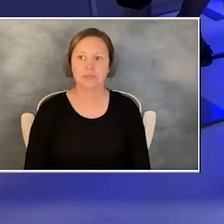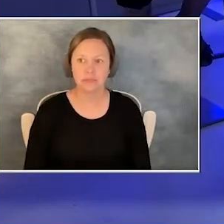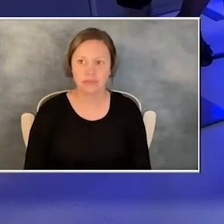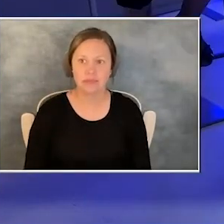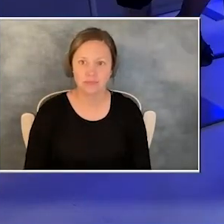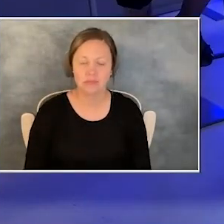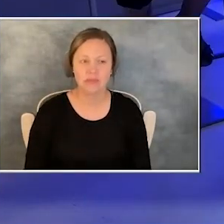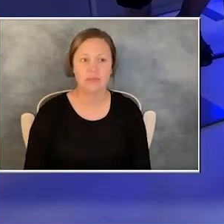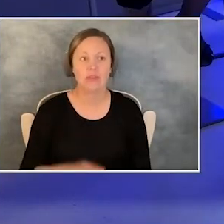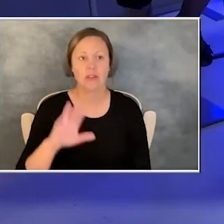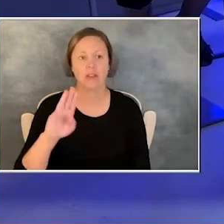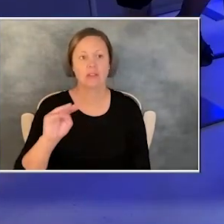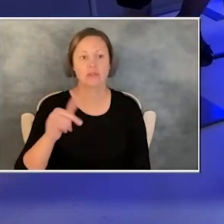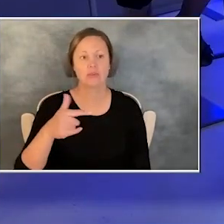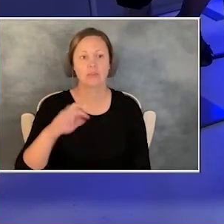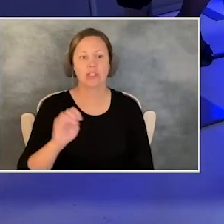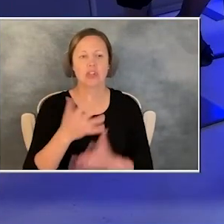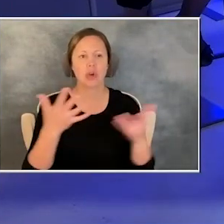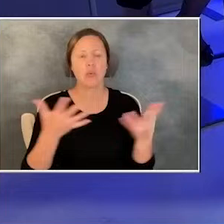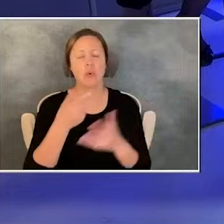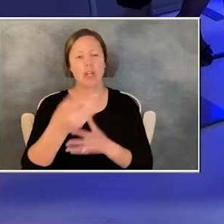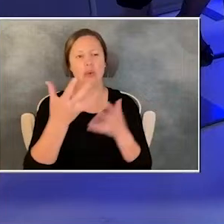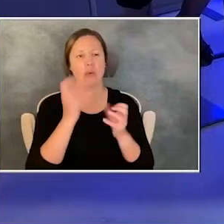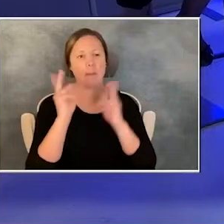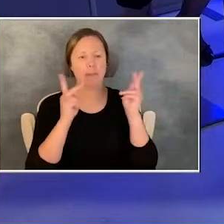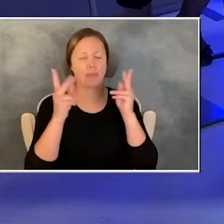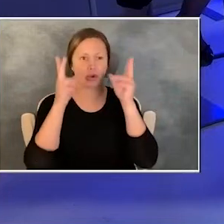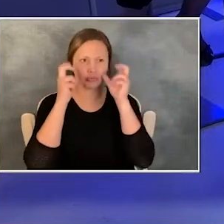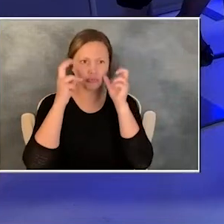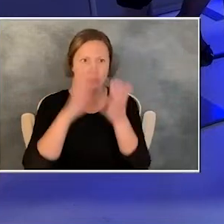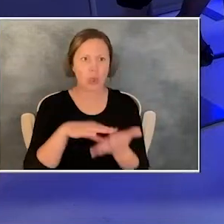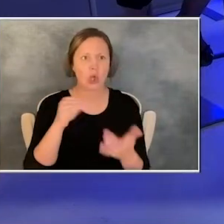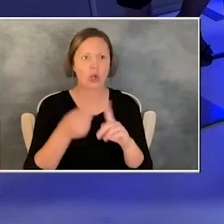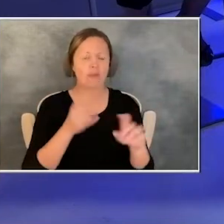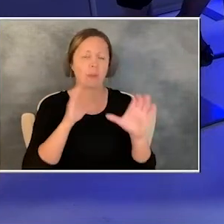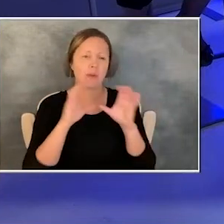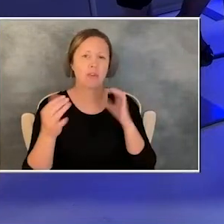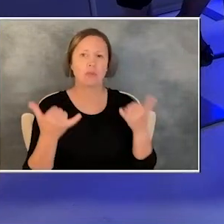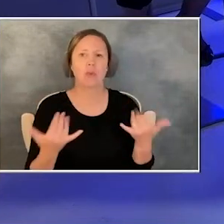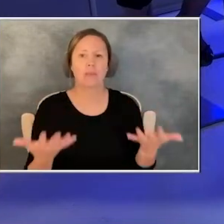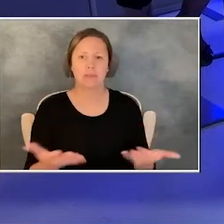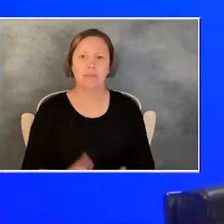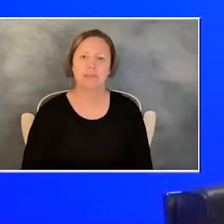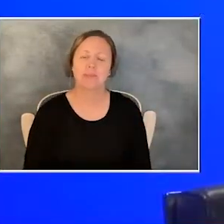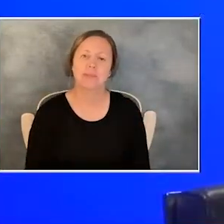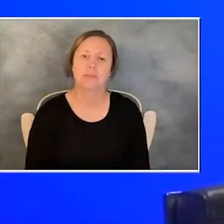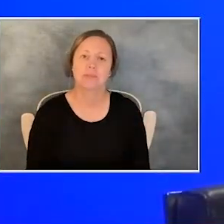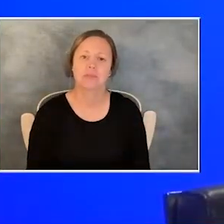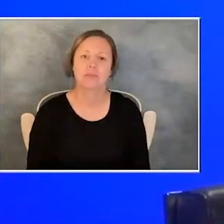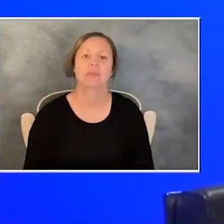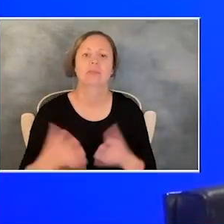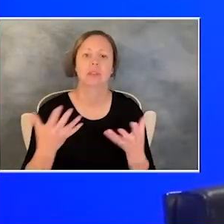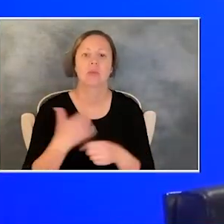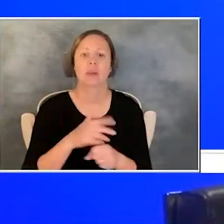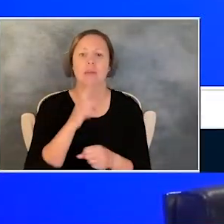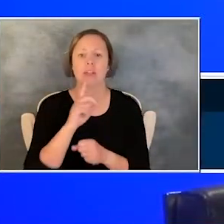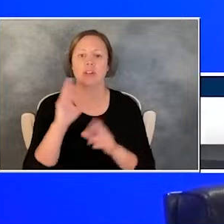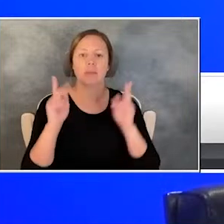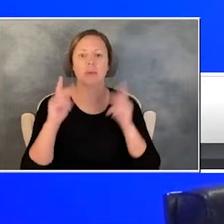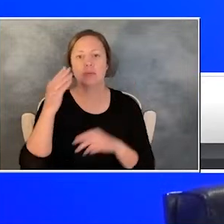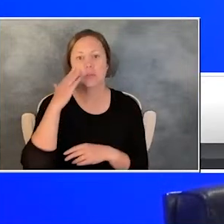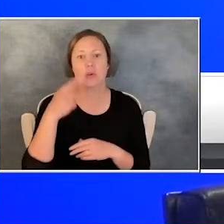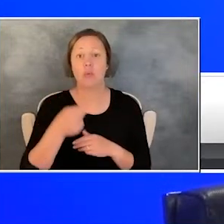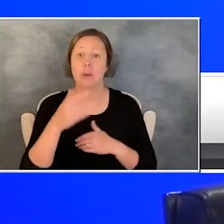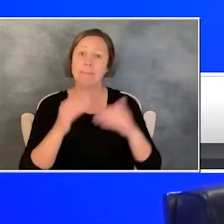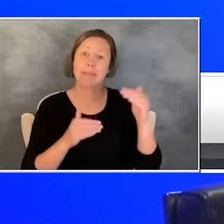going to start with you. What do you want folks to take away from this conversation? That there's a balance to grief